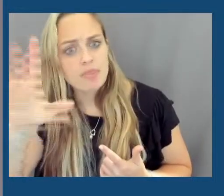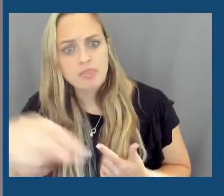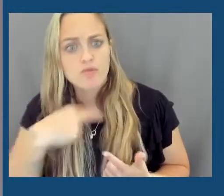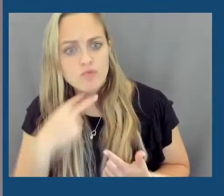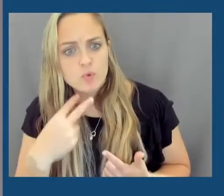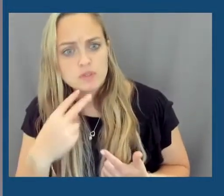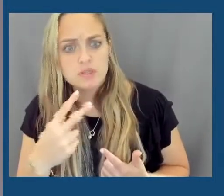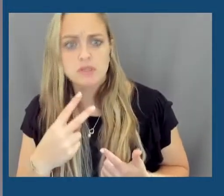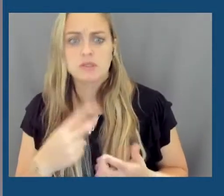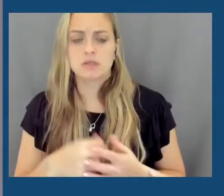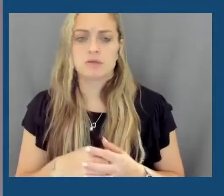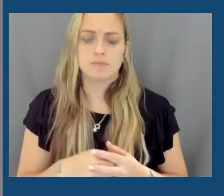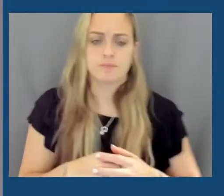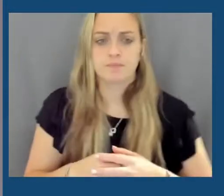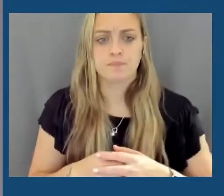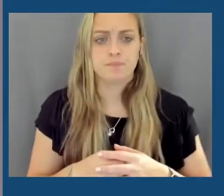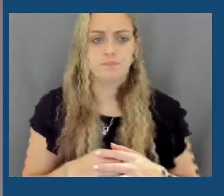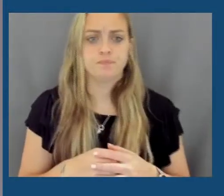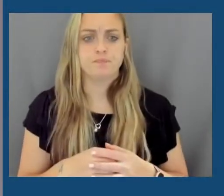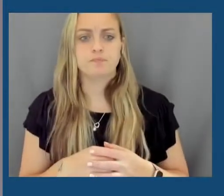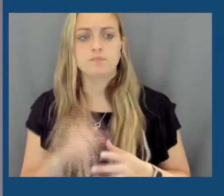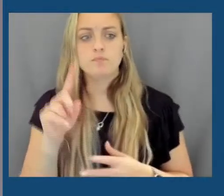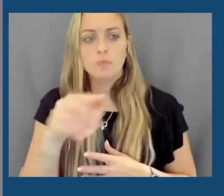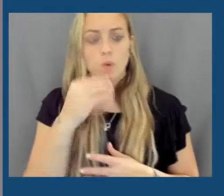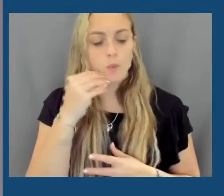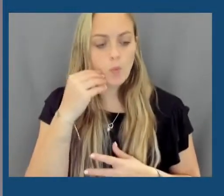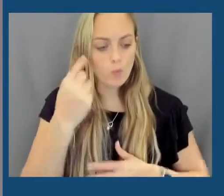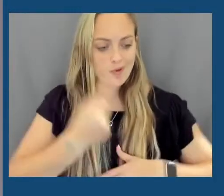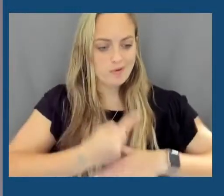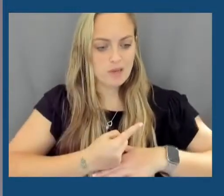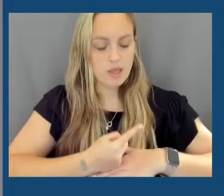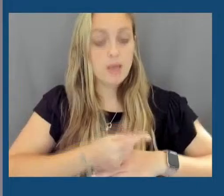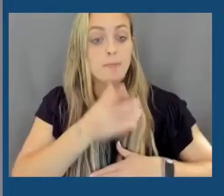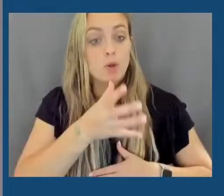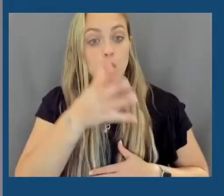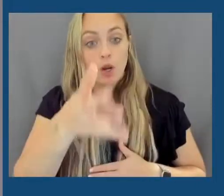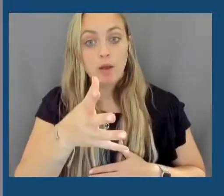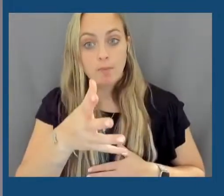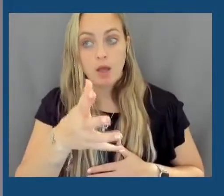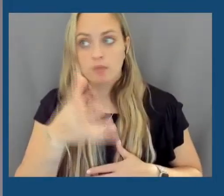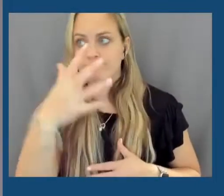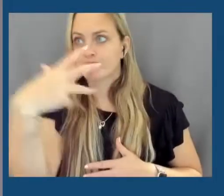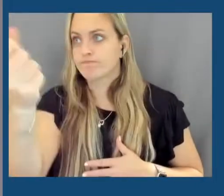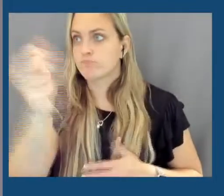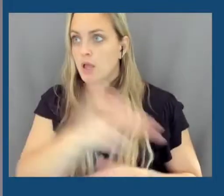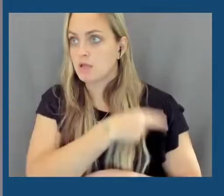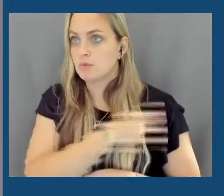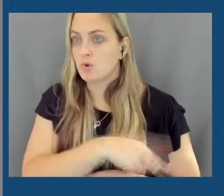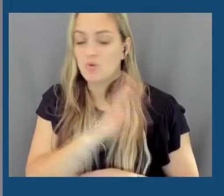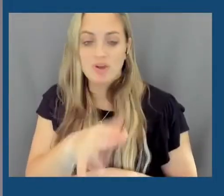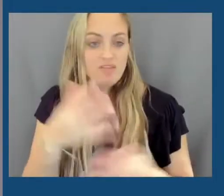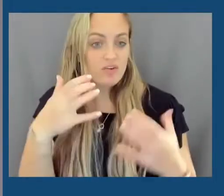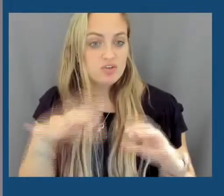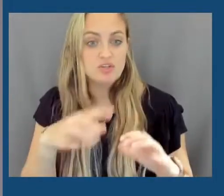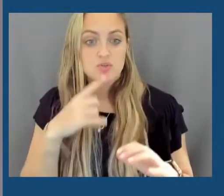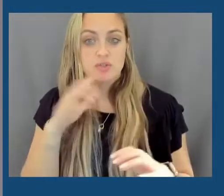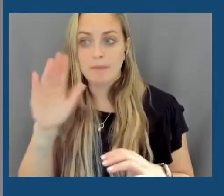home one day and my grandma was taken to the hospital. I never had a chance to say goodbye, she was gone. My grandmother was everything to me.